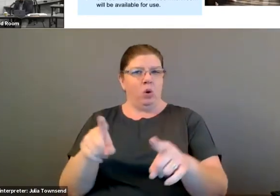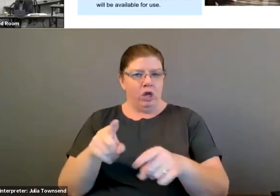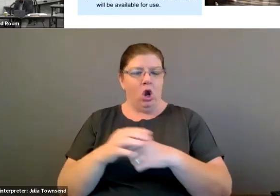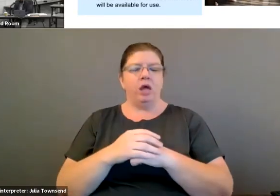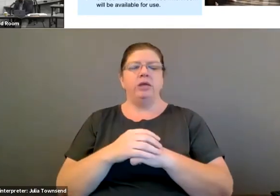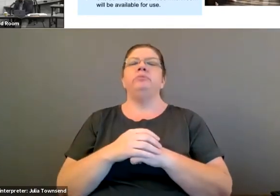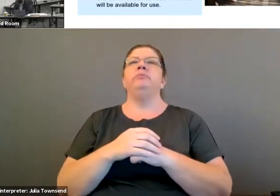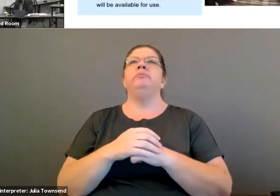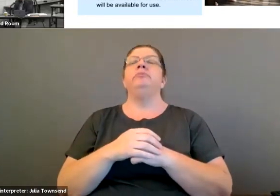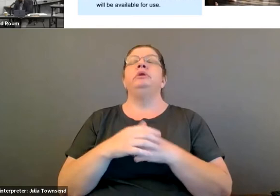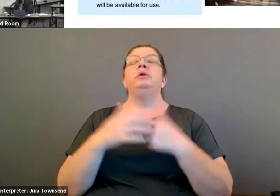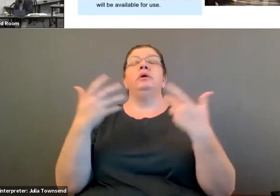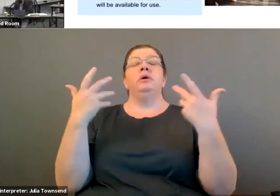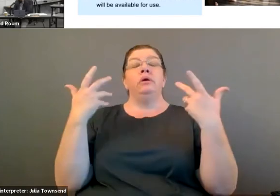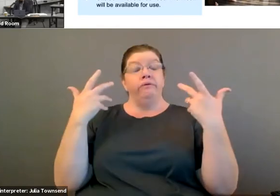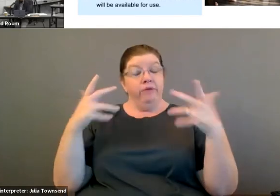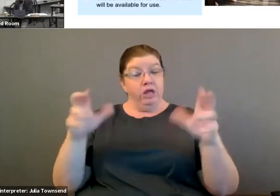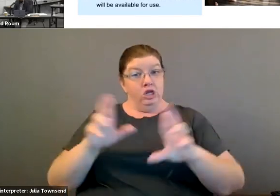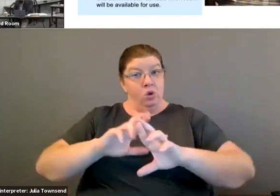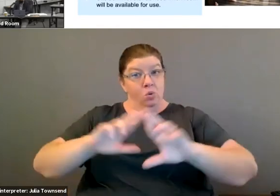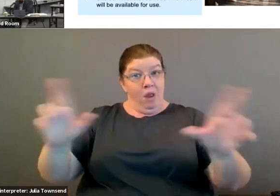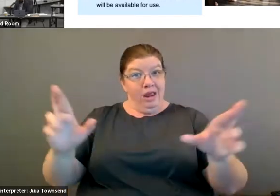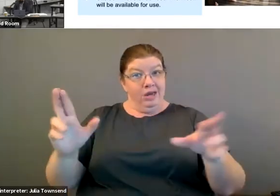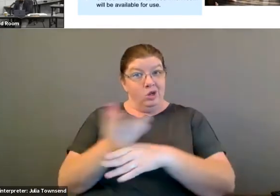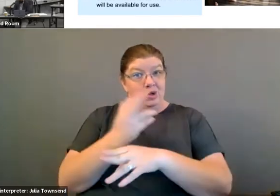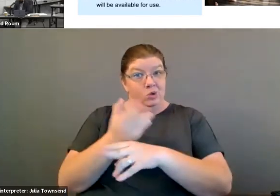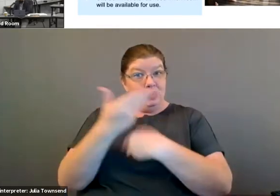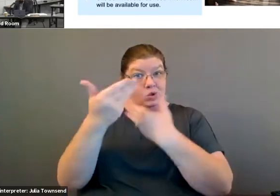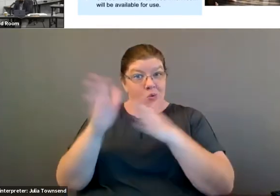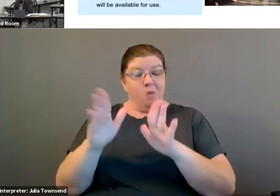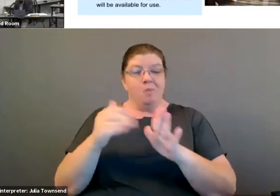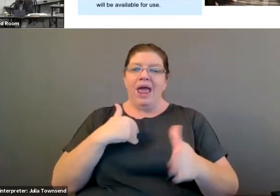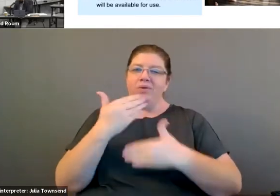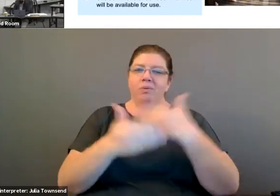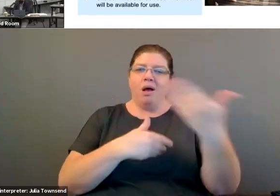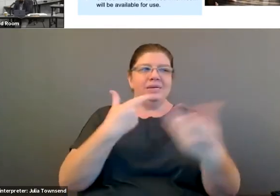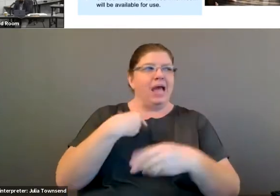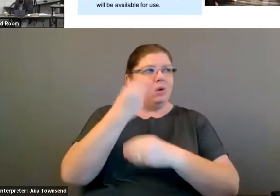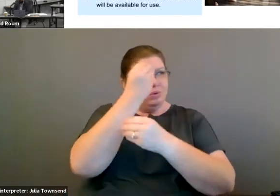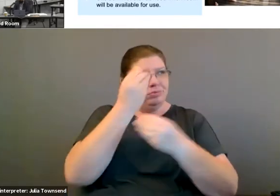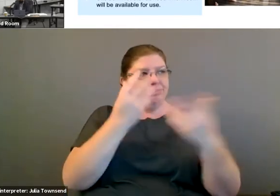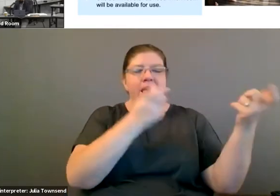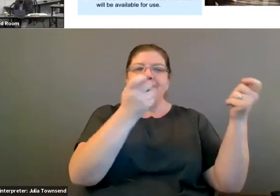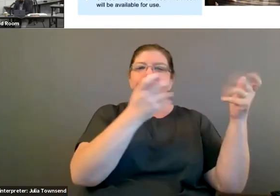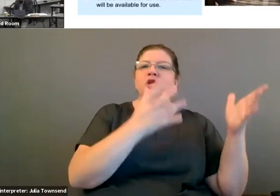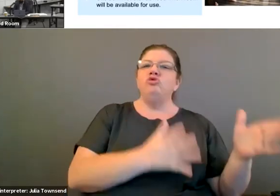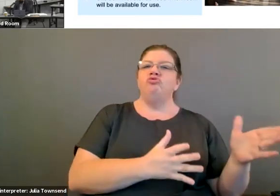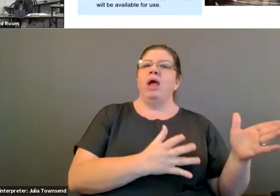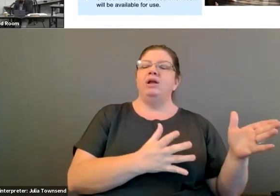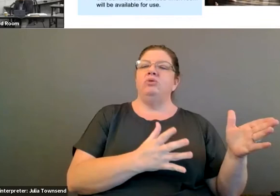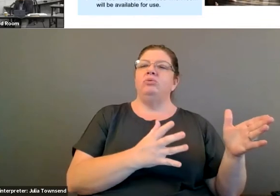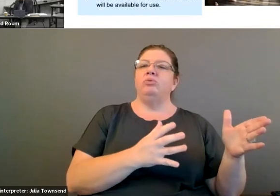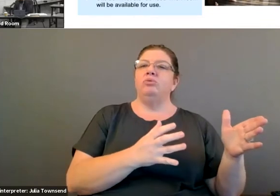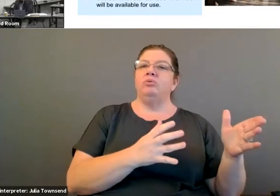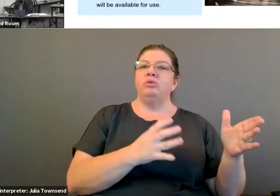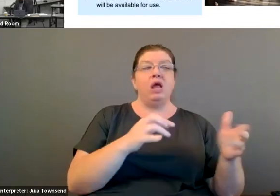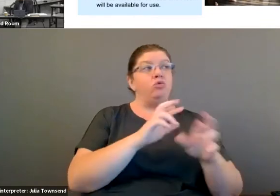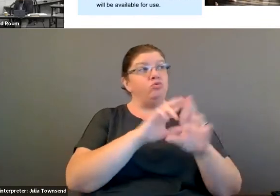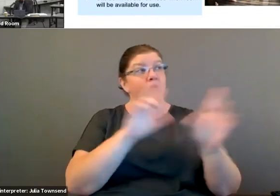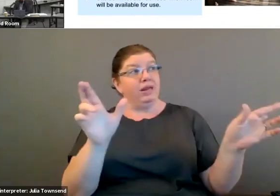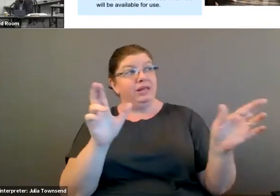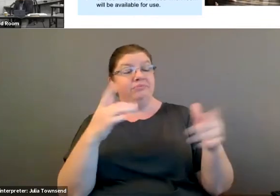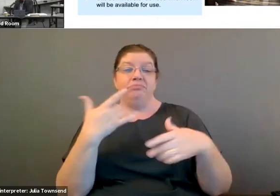when the room is cleared for use, we have a process to notify the site administrator that the room is